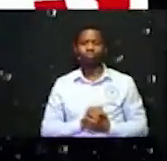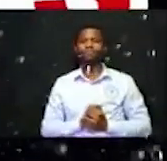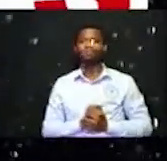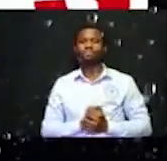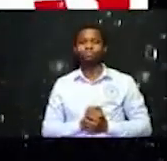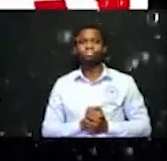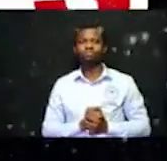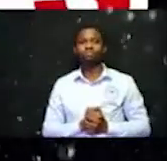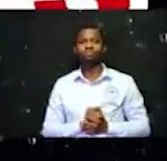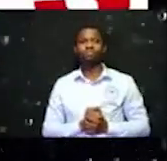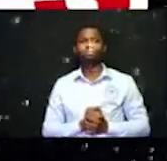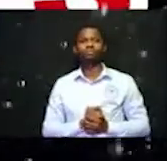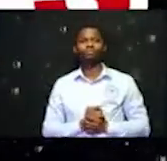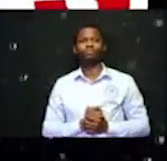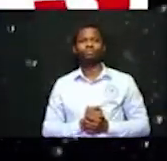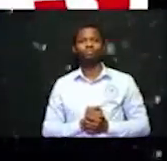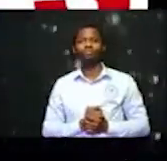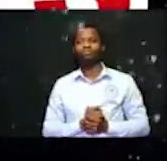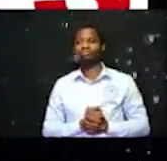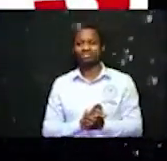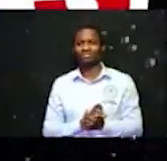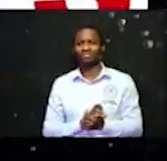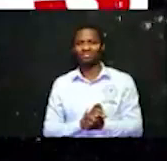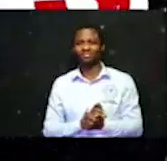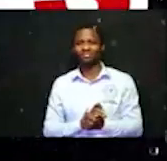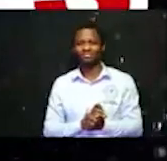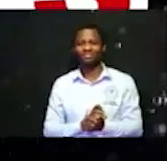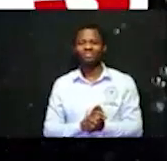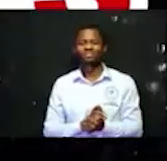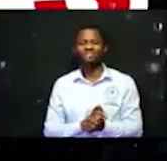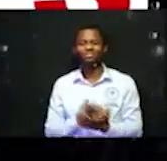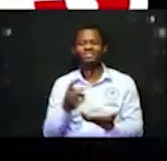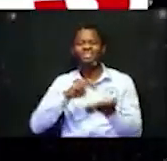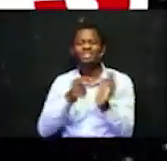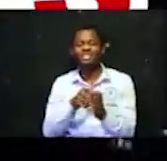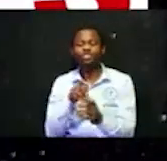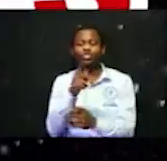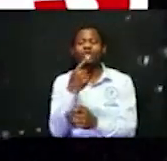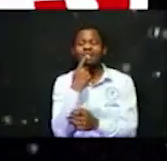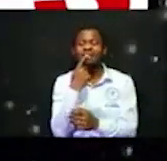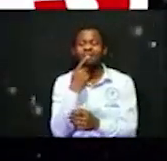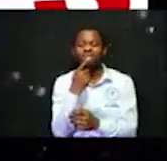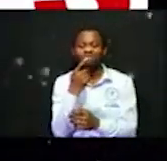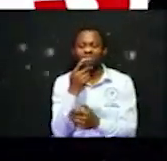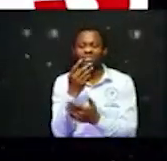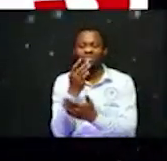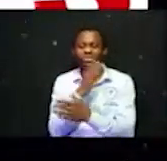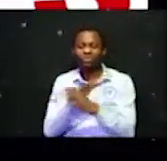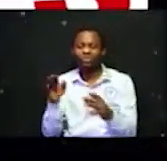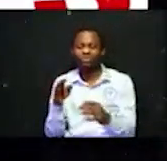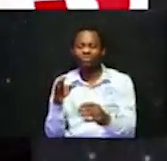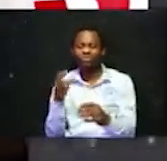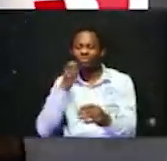them every bone ho anyone no every nada. What does it mean to keep your tongue from evil? Say who you touch